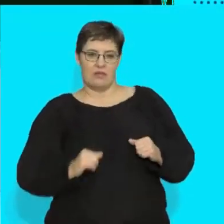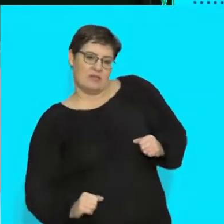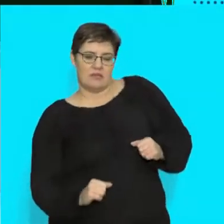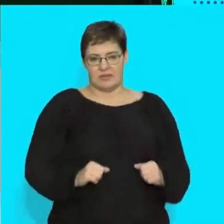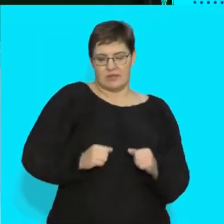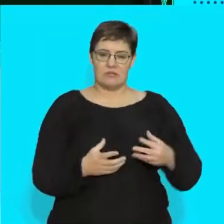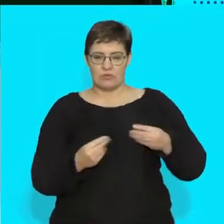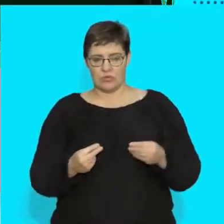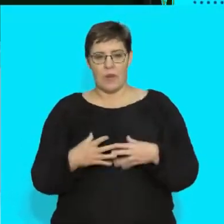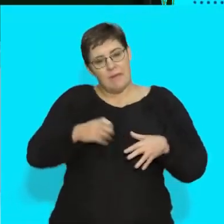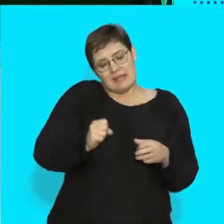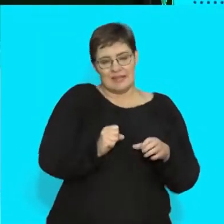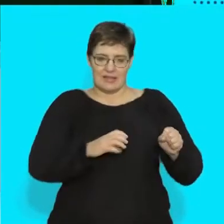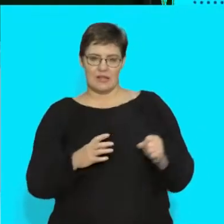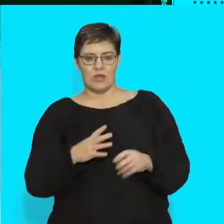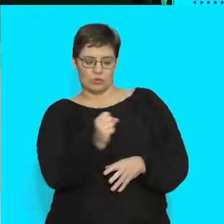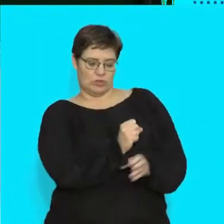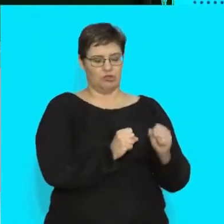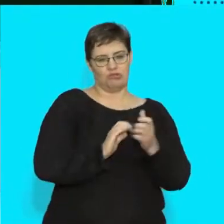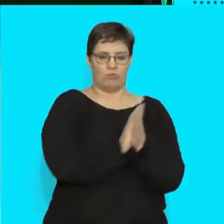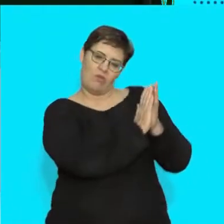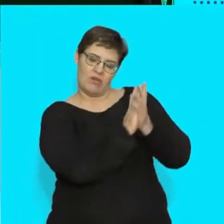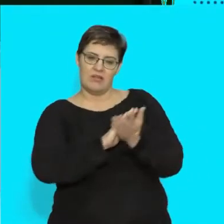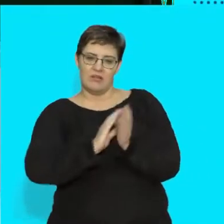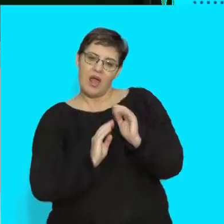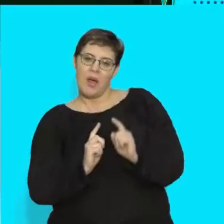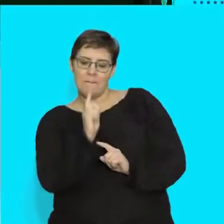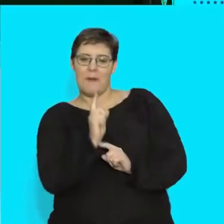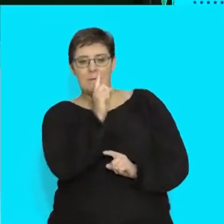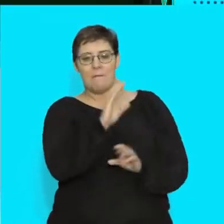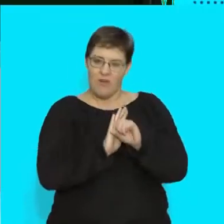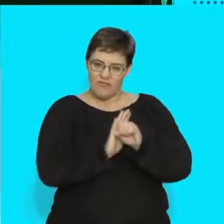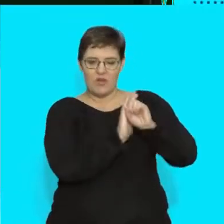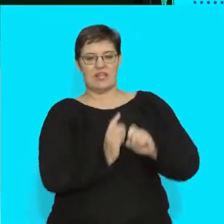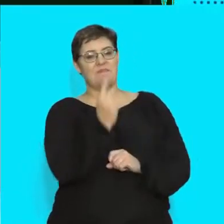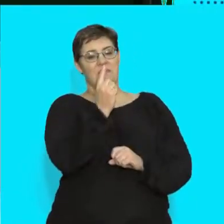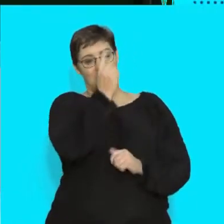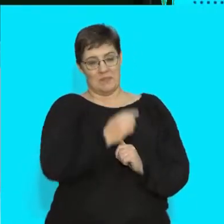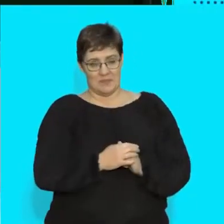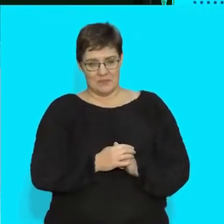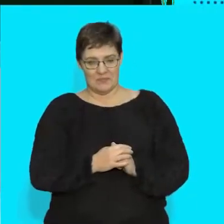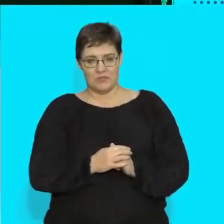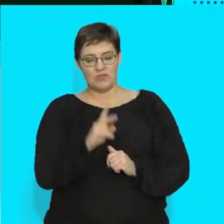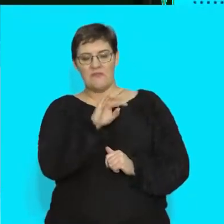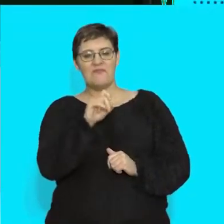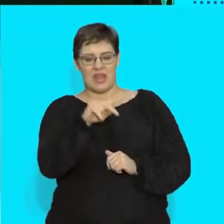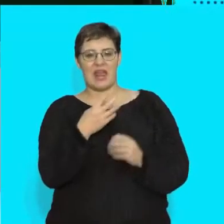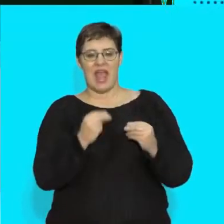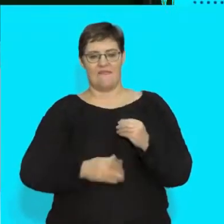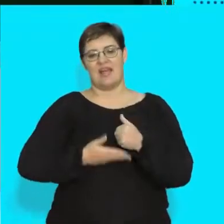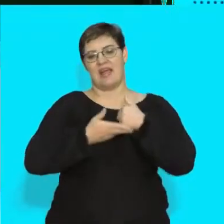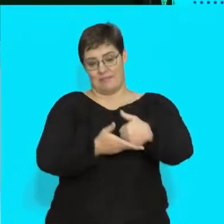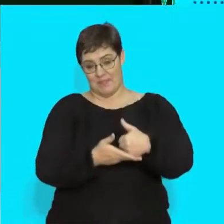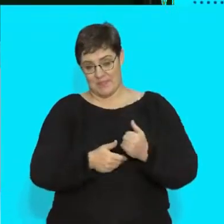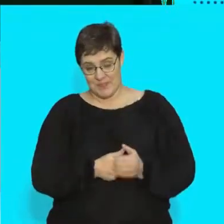when I do work, the muscle actually squishes it and it forces the blood upwards. Okay, so the veins got a little bit